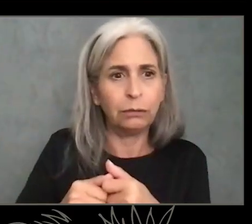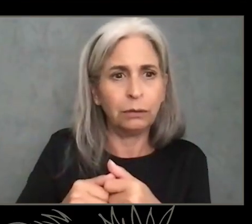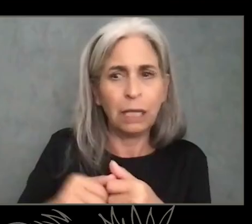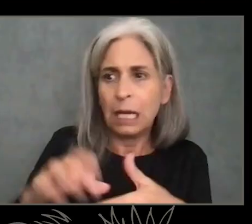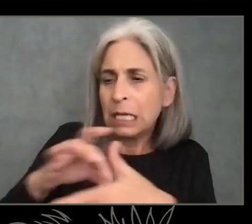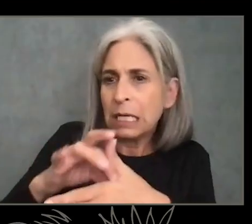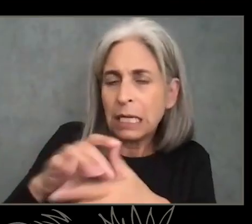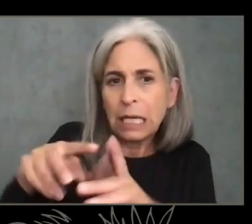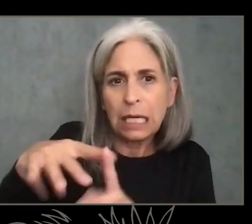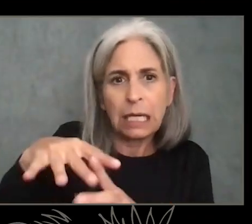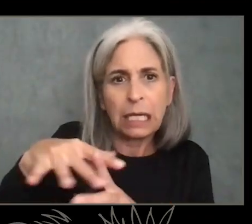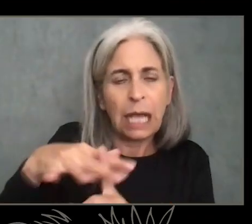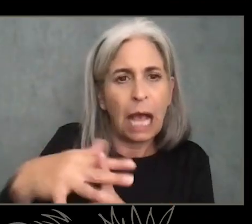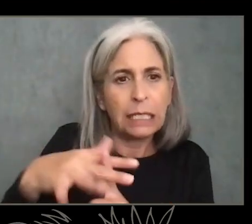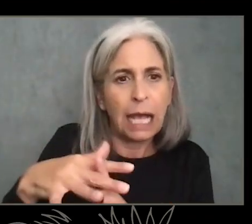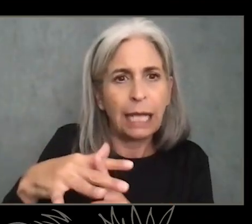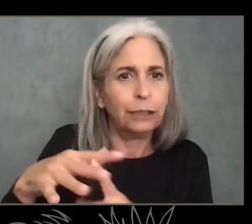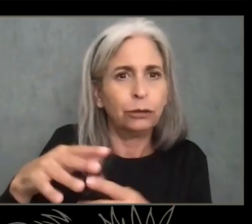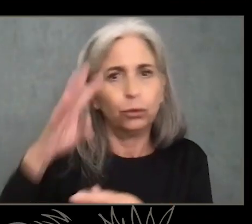content creation and editing,